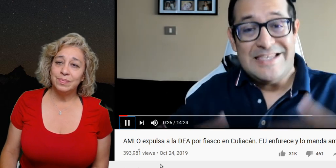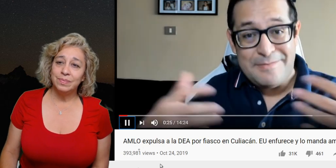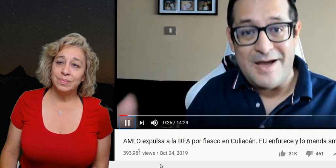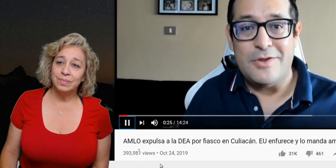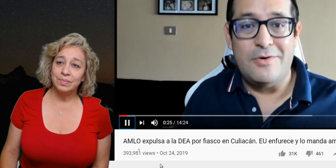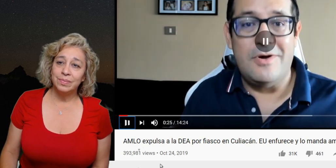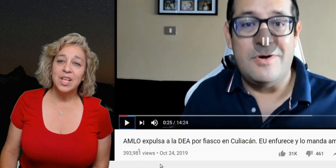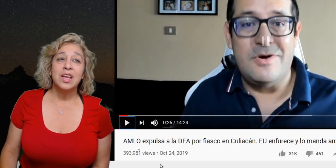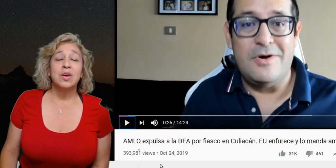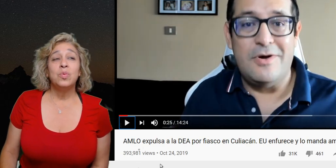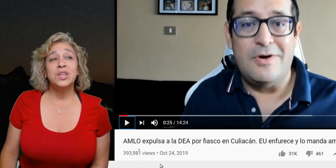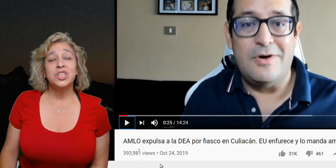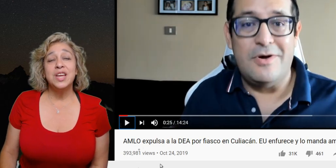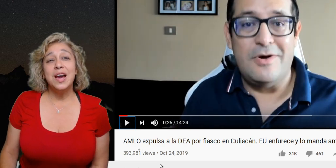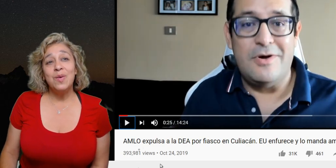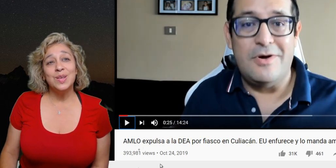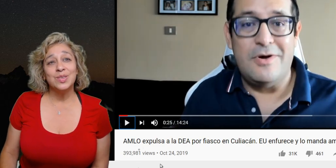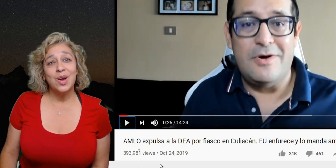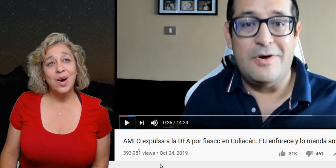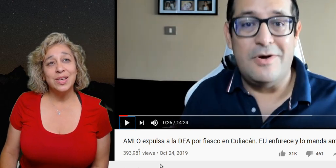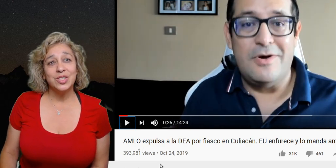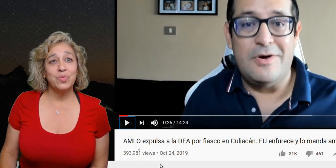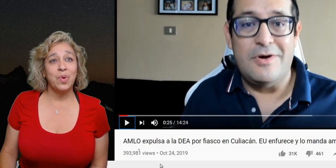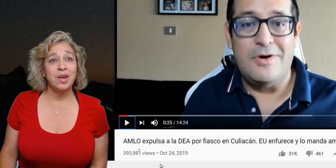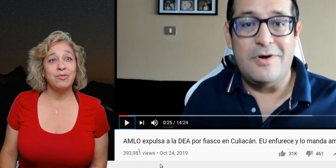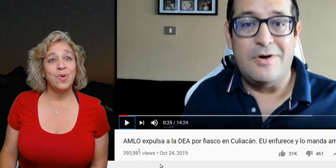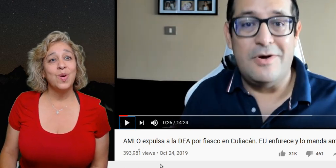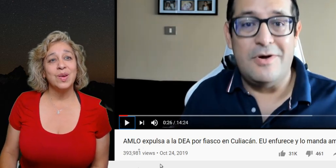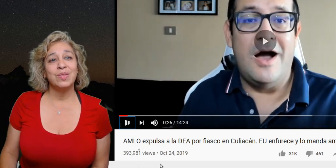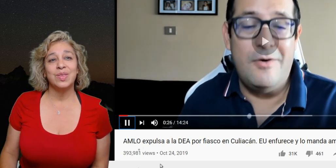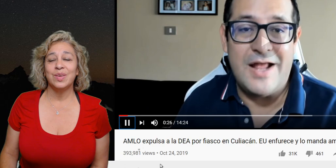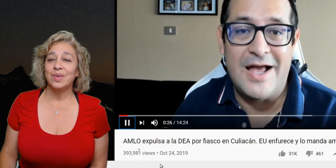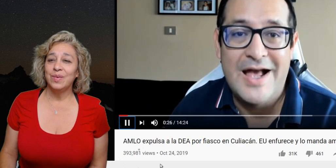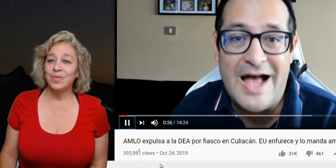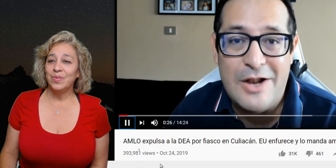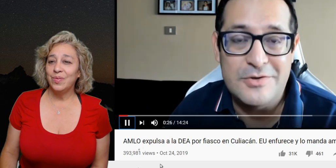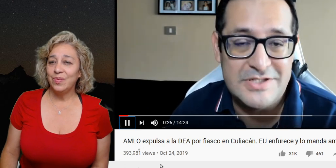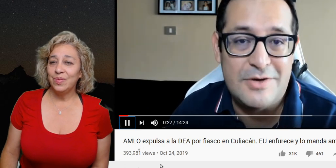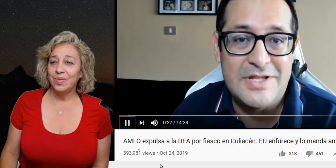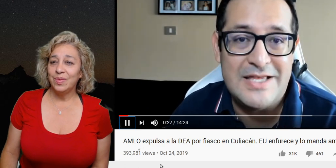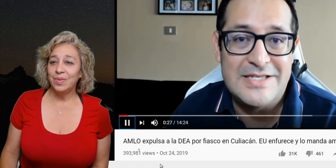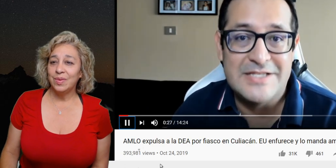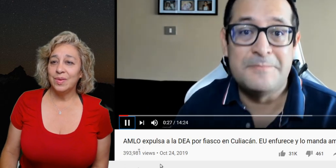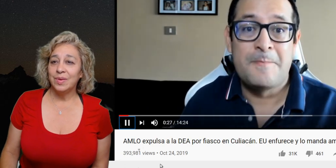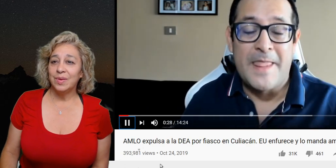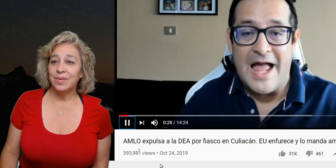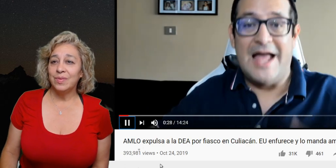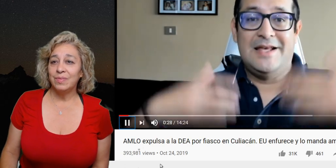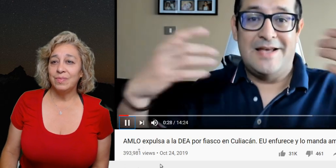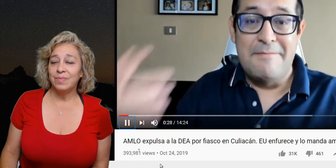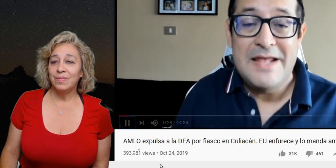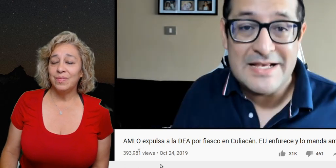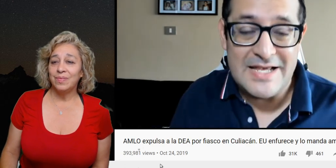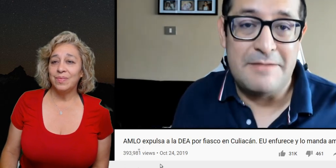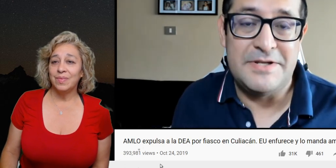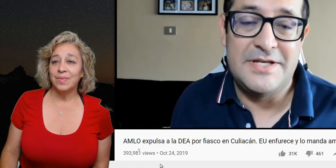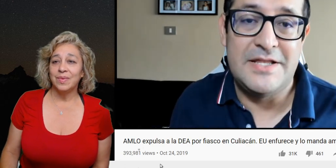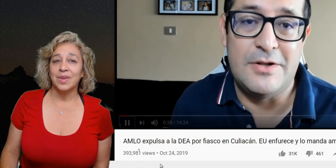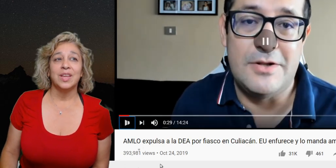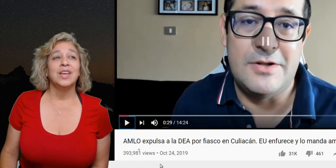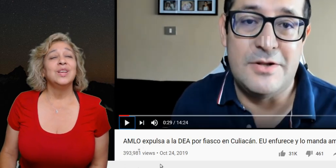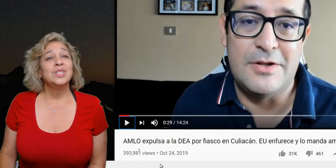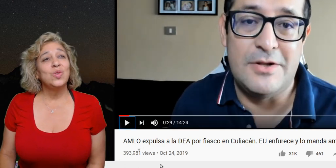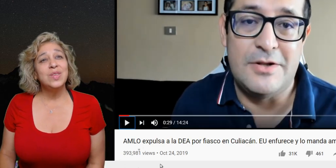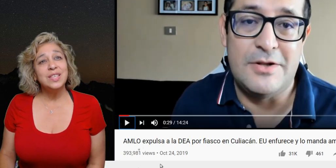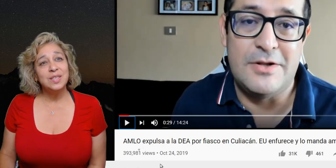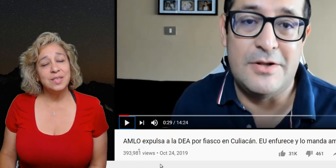ha llevado a, which now has caused or brought forth ahora a los estadounidenses a amenazar al presidente